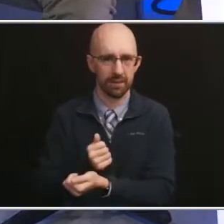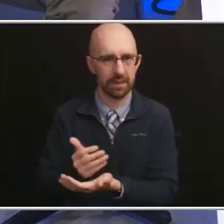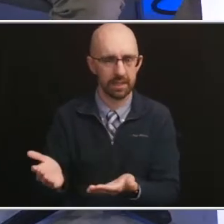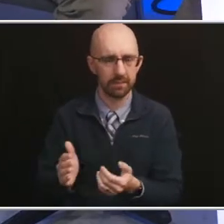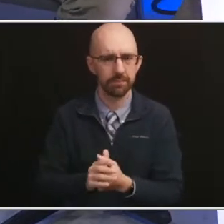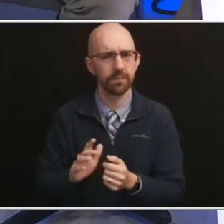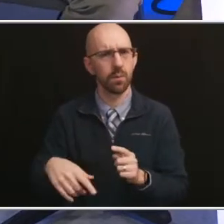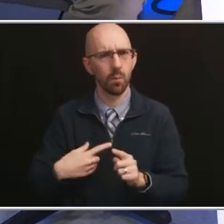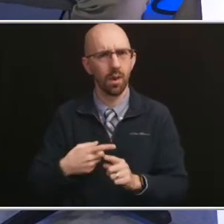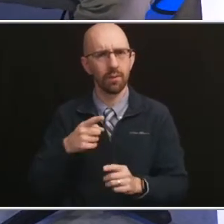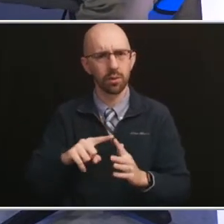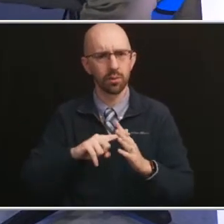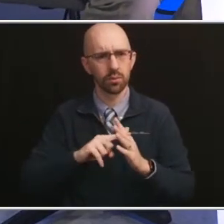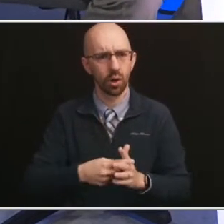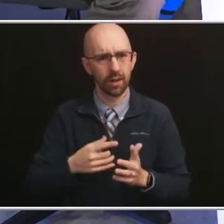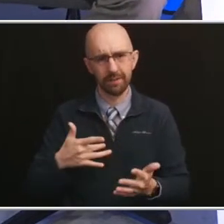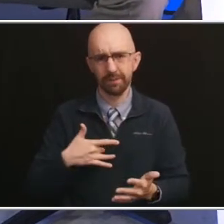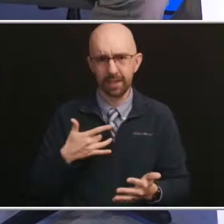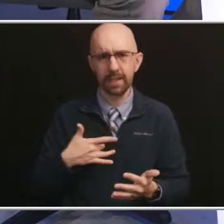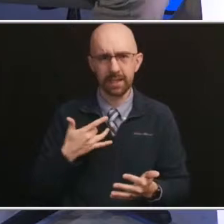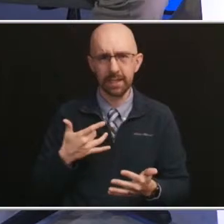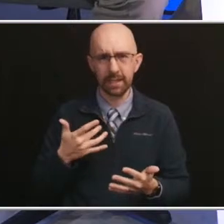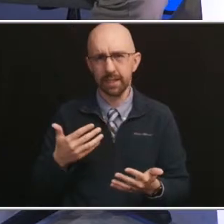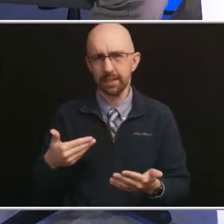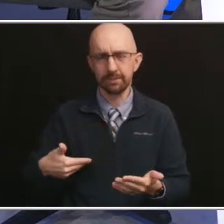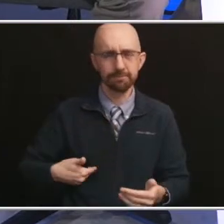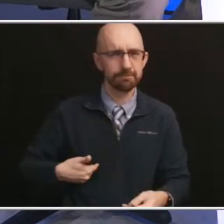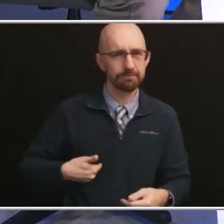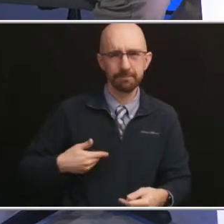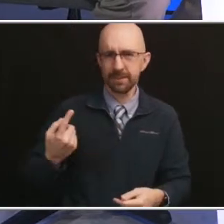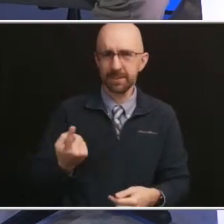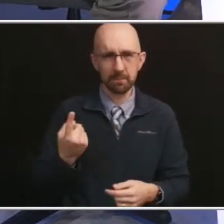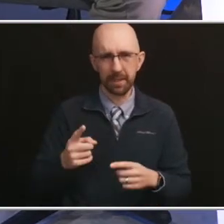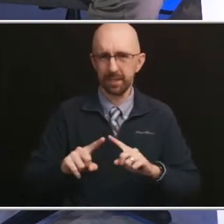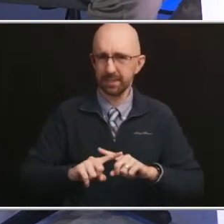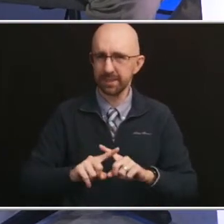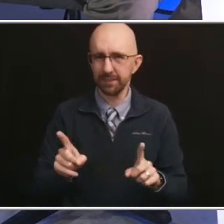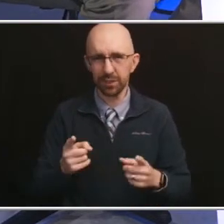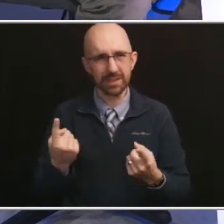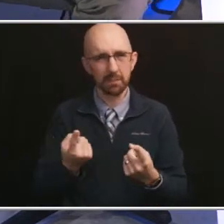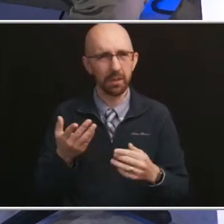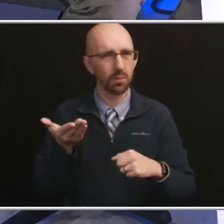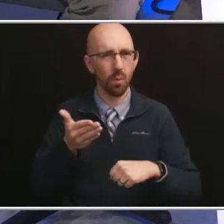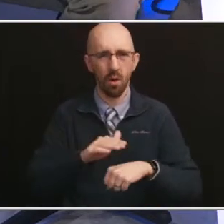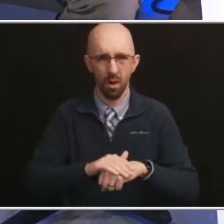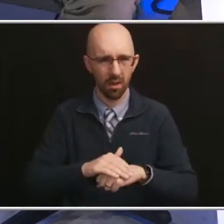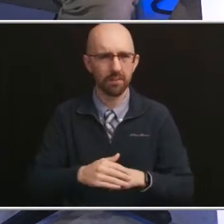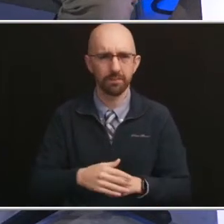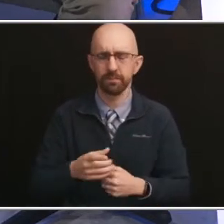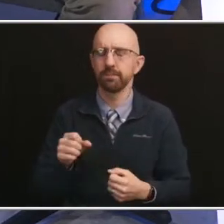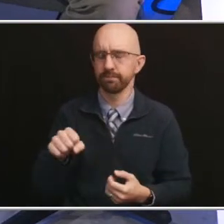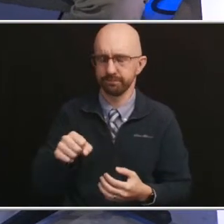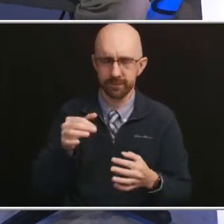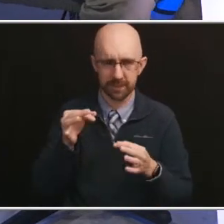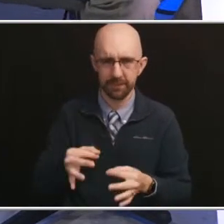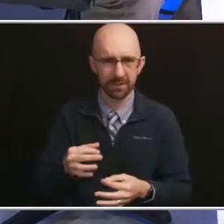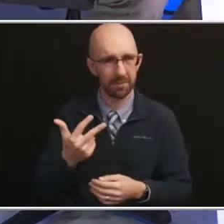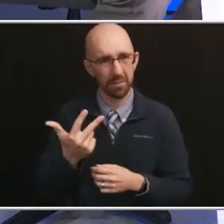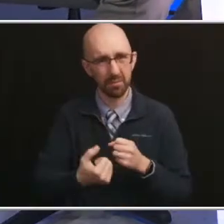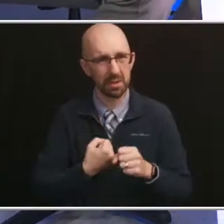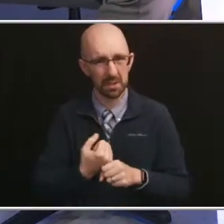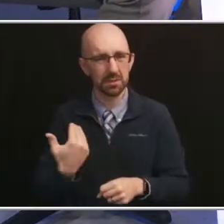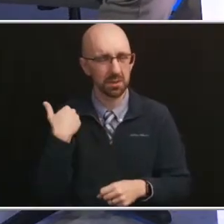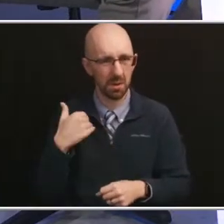started sensing that something was going on? You had symptoms? Absolutely. So about 3 years ago. Was